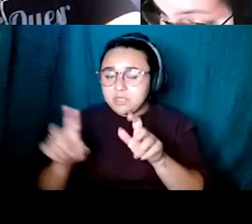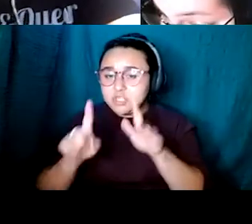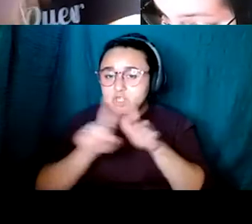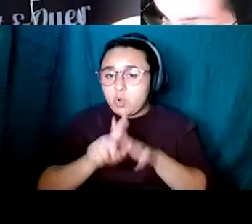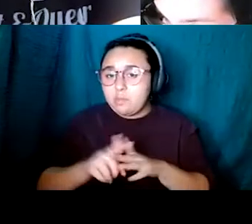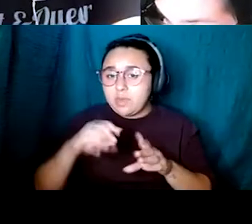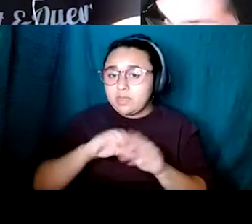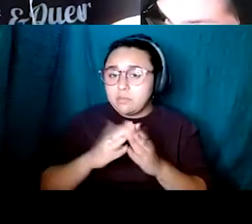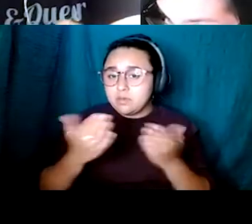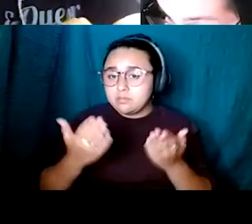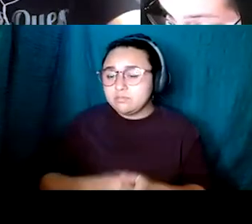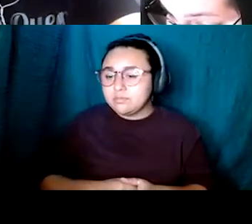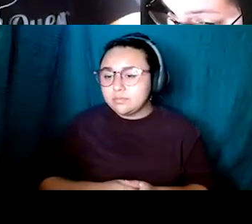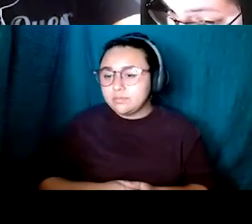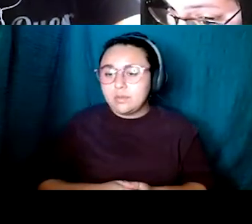book?